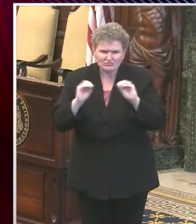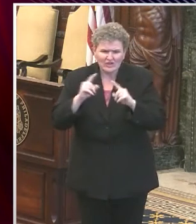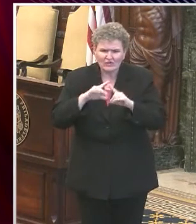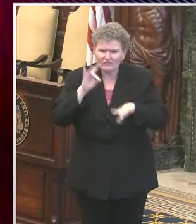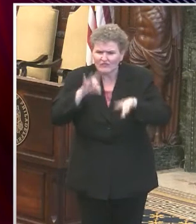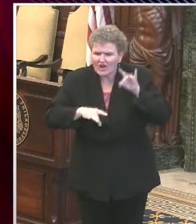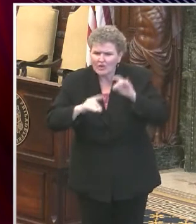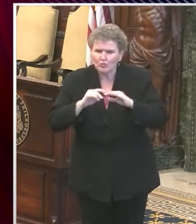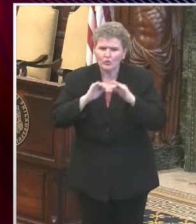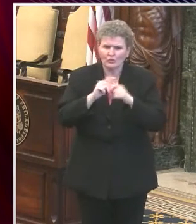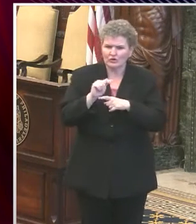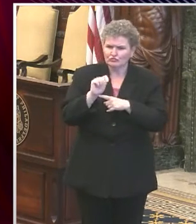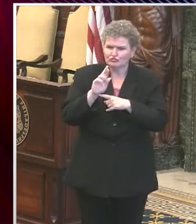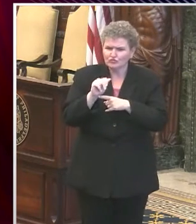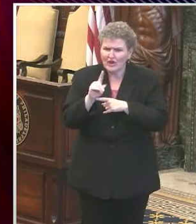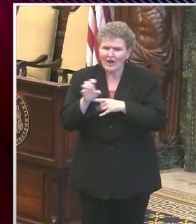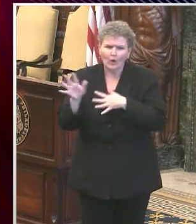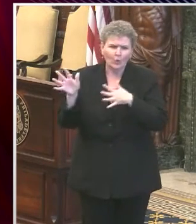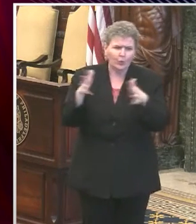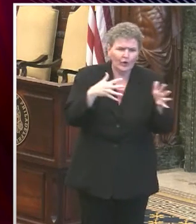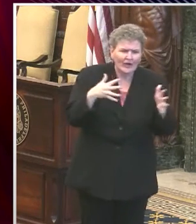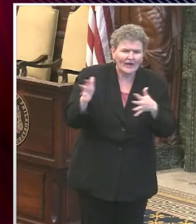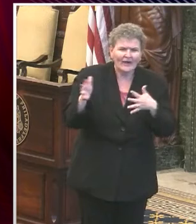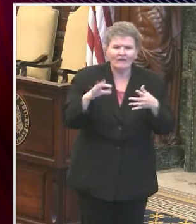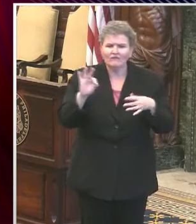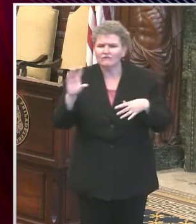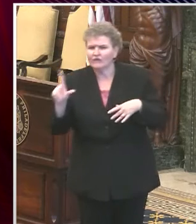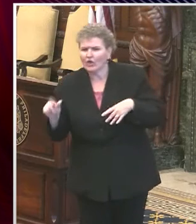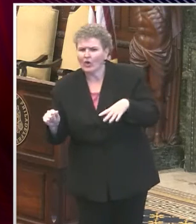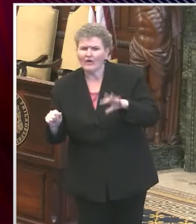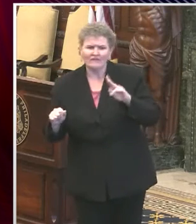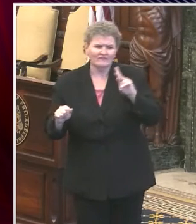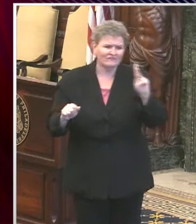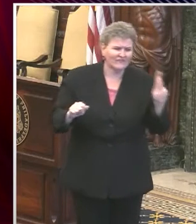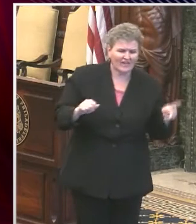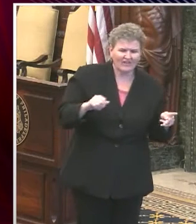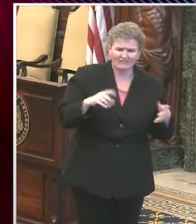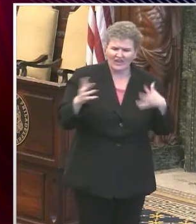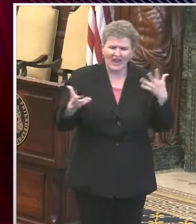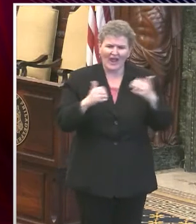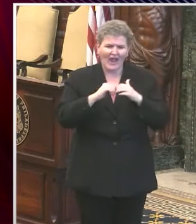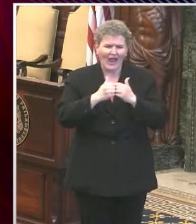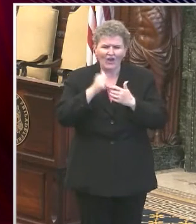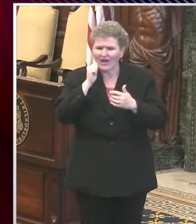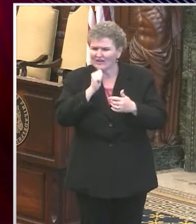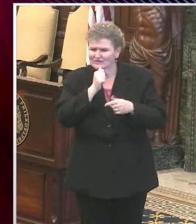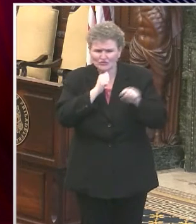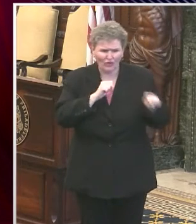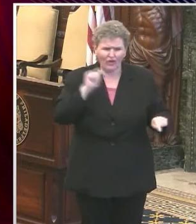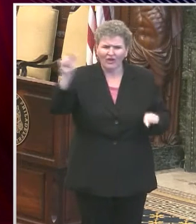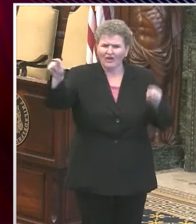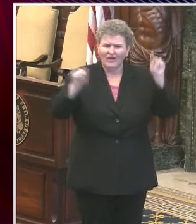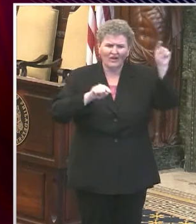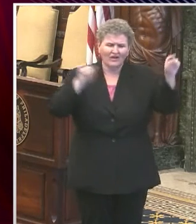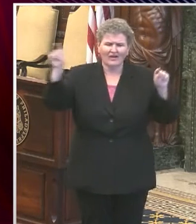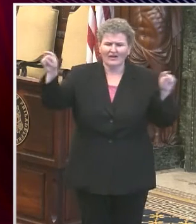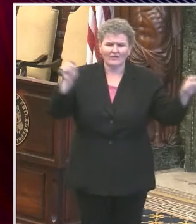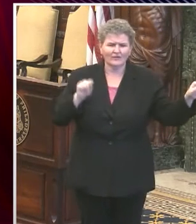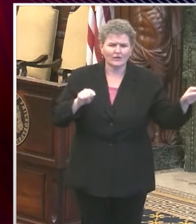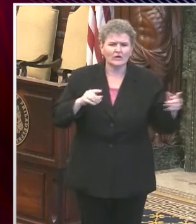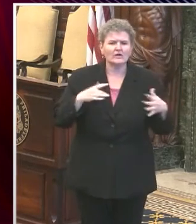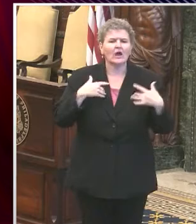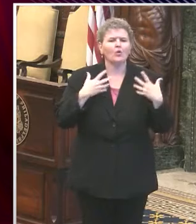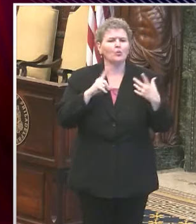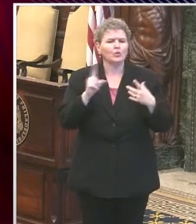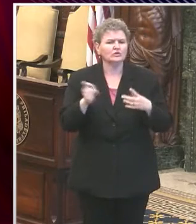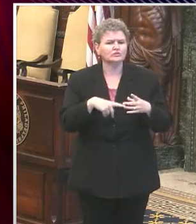like Philadelphians going to Florida or I don't know, wherever was Arizona at the time. So my question to you is now it's been like a